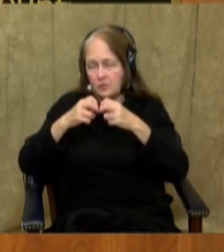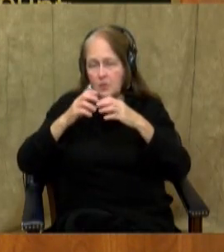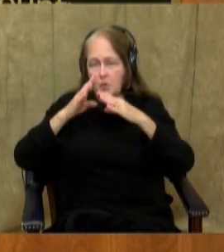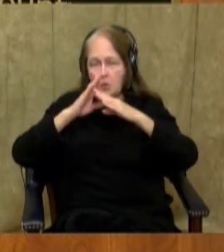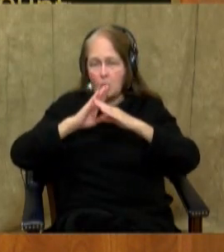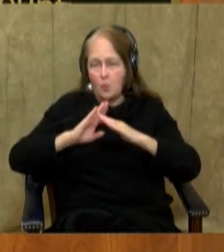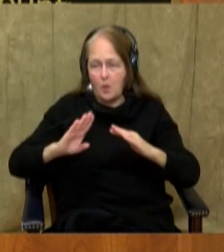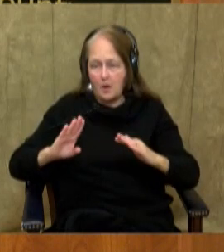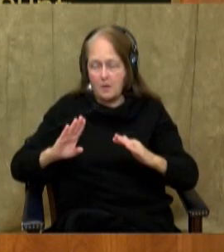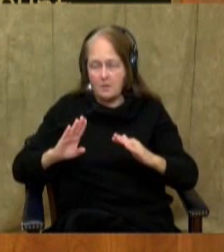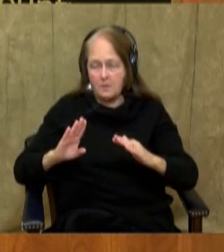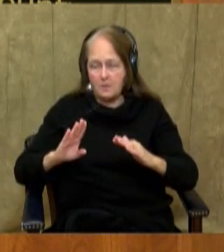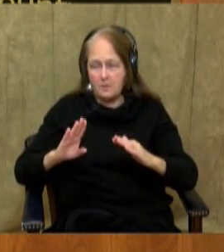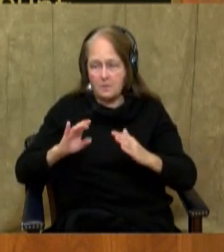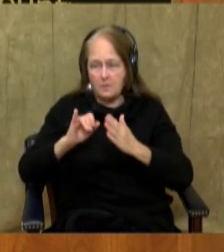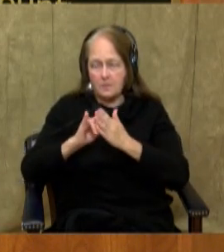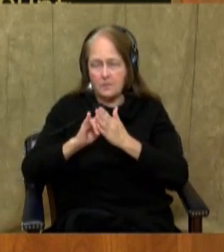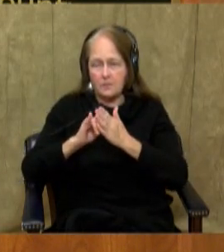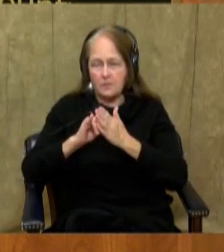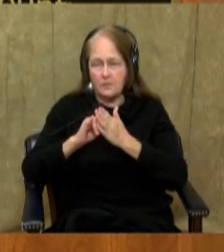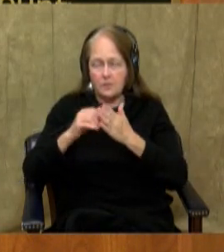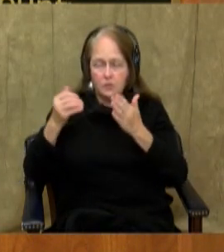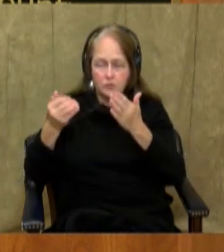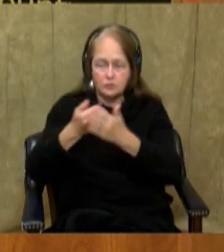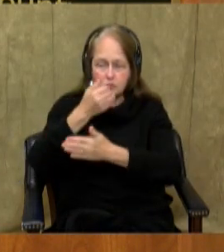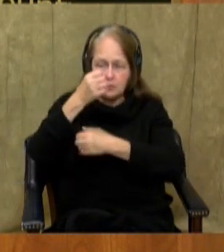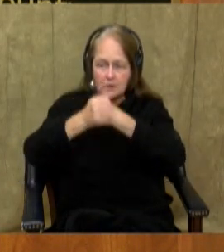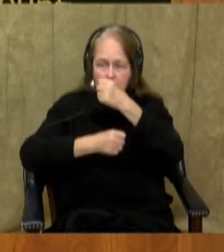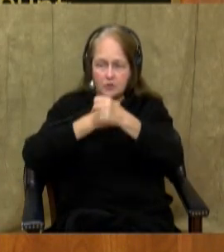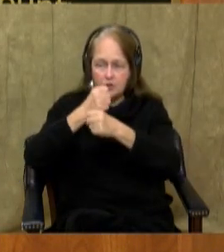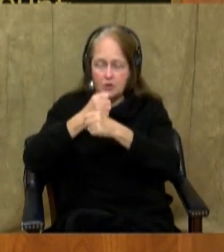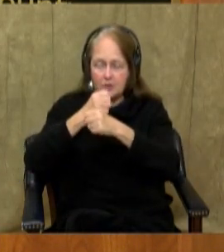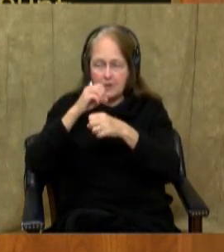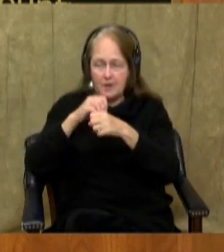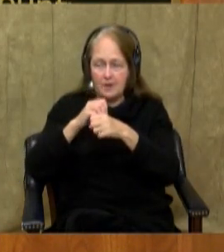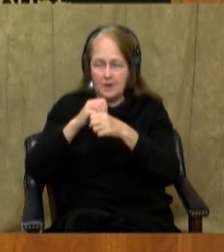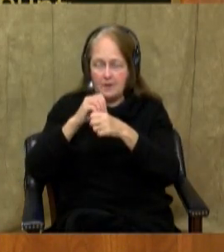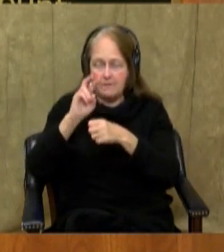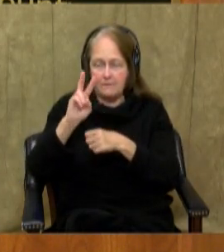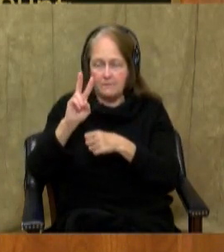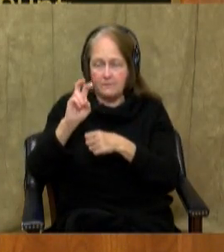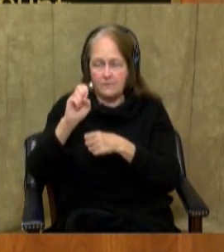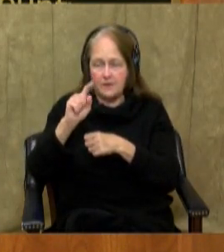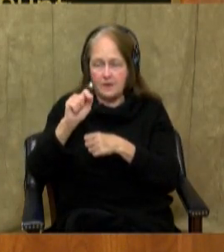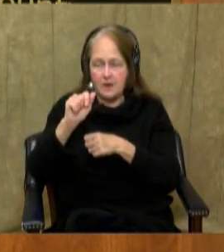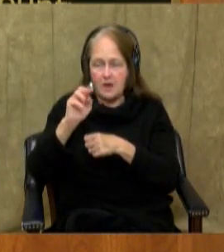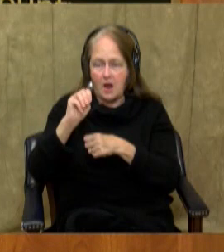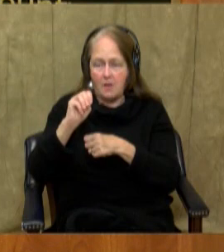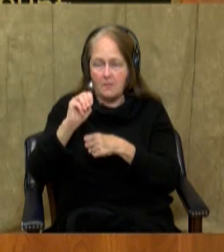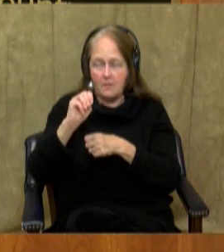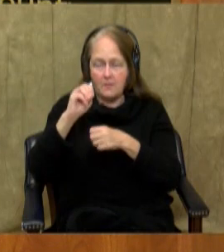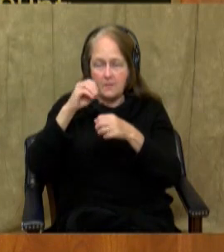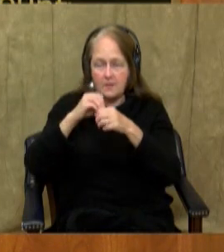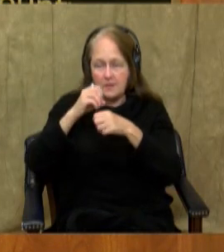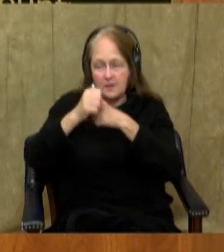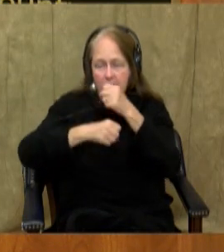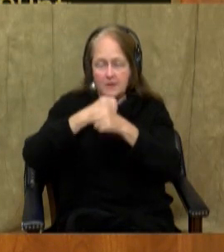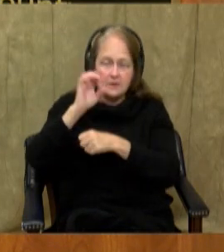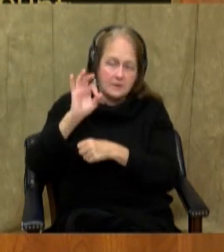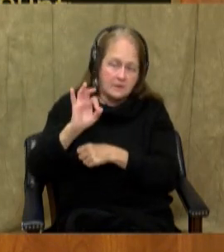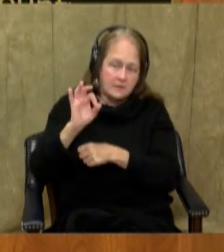particular date because this was the new year in Vietnam. But on this particular date, in the year